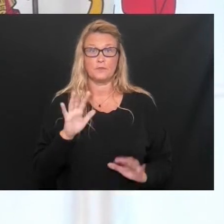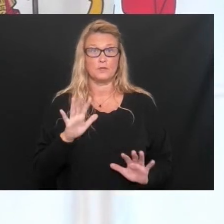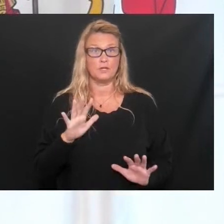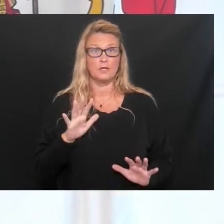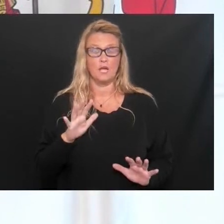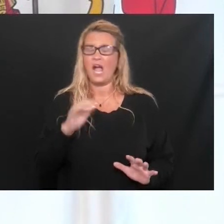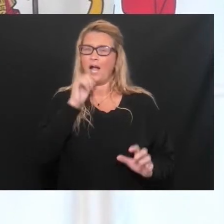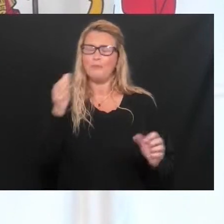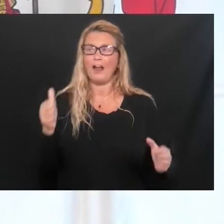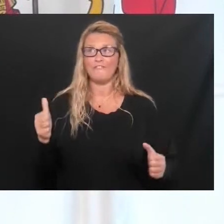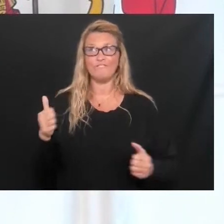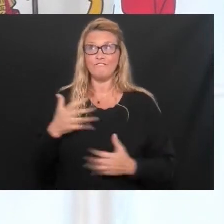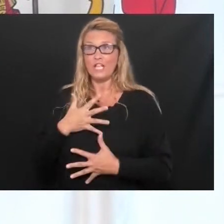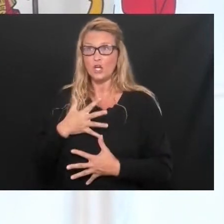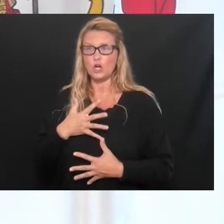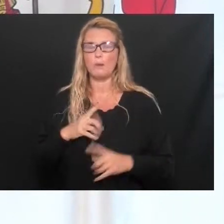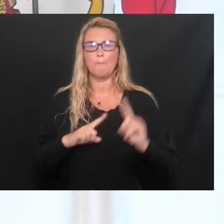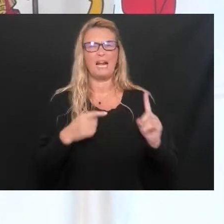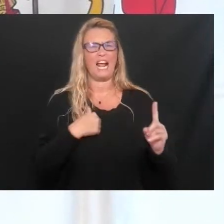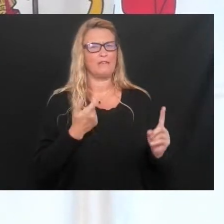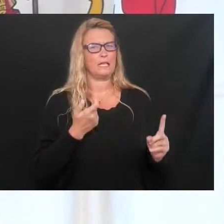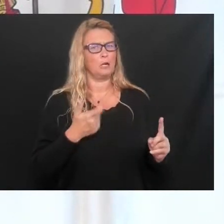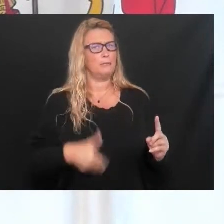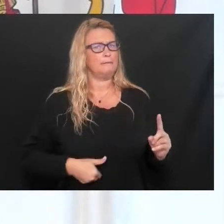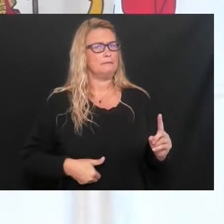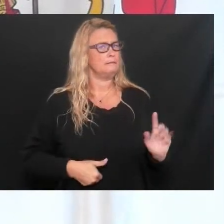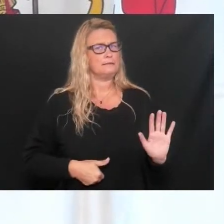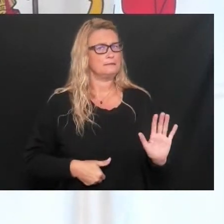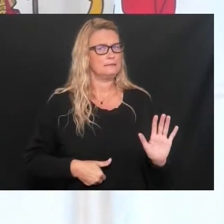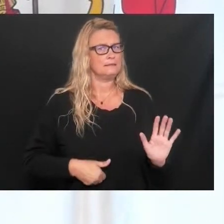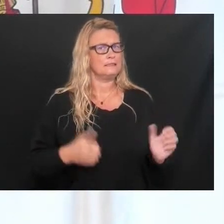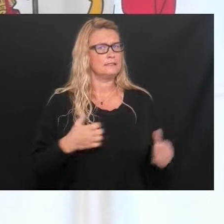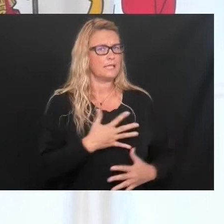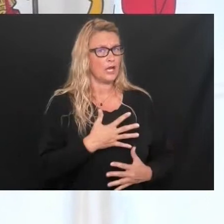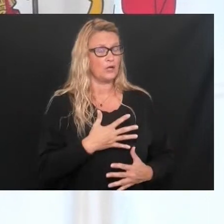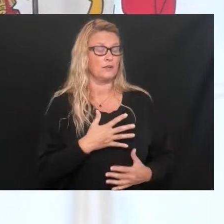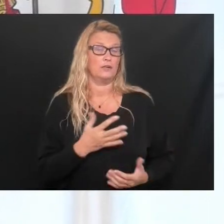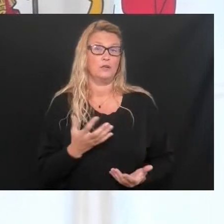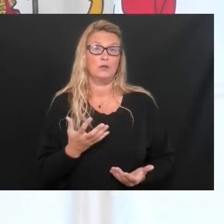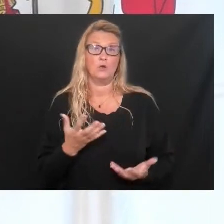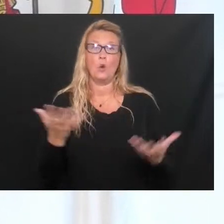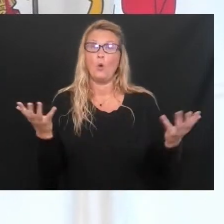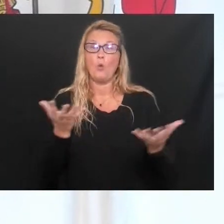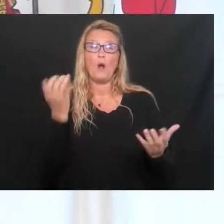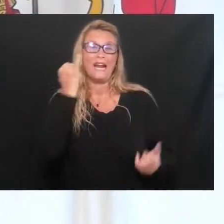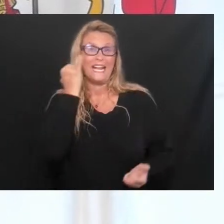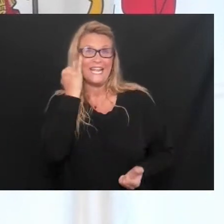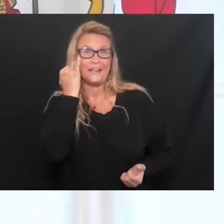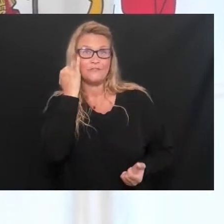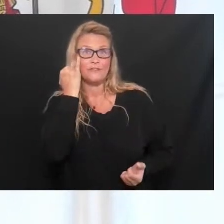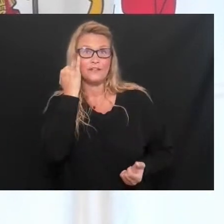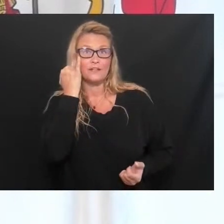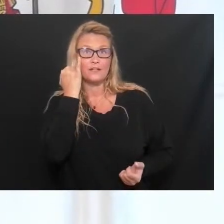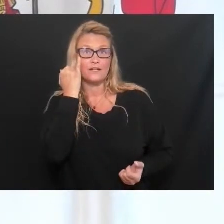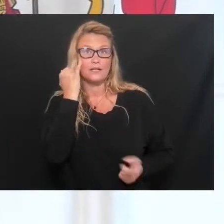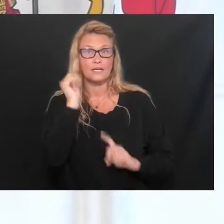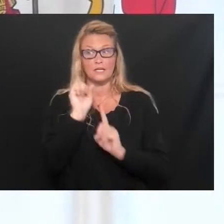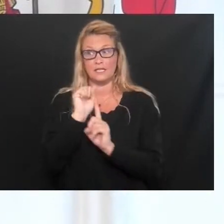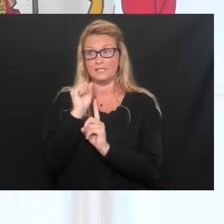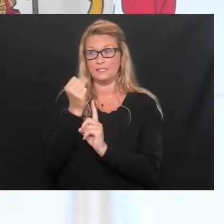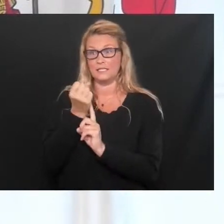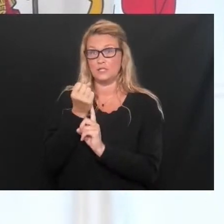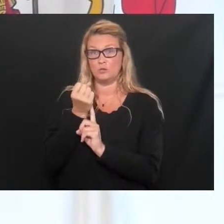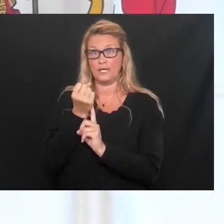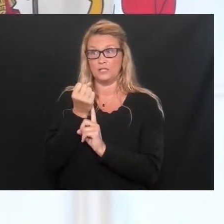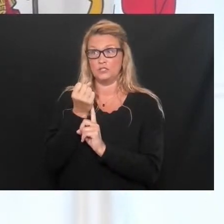not fearful, but it scares me. And that is just this, is what if we awaken to a situation where there